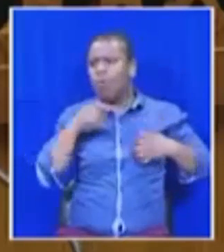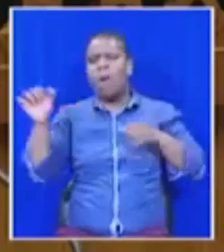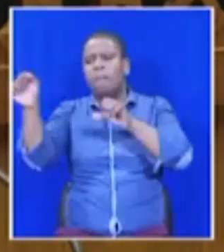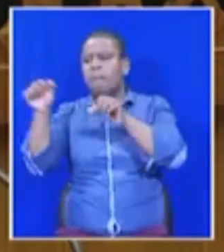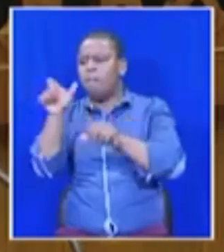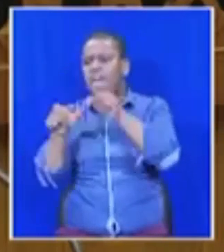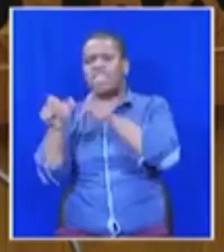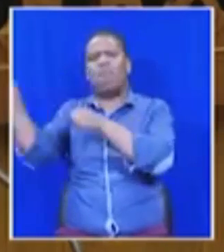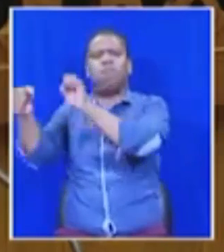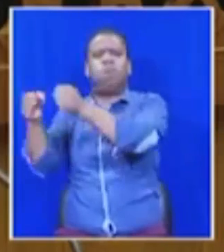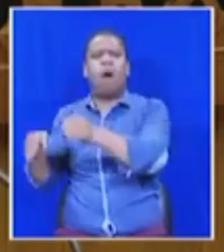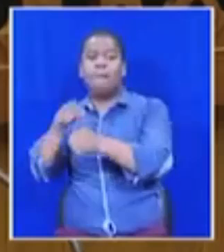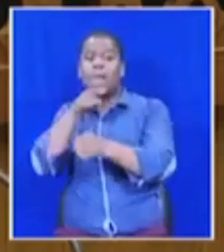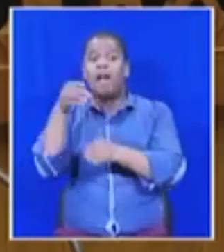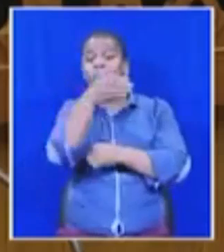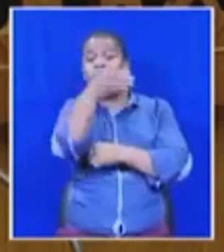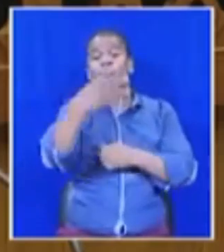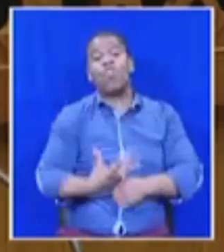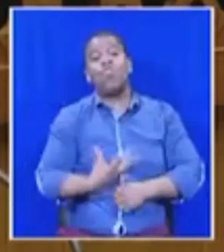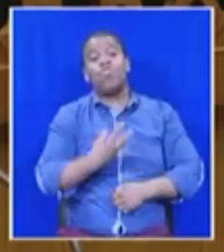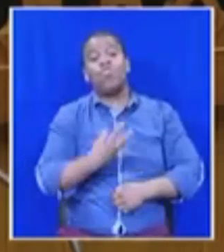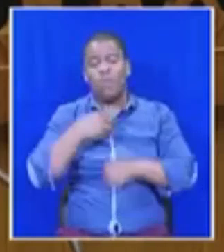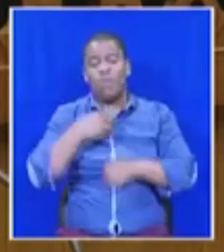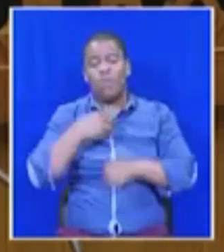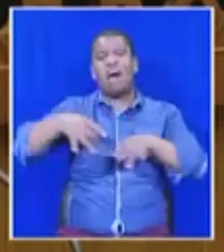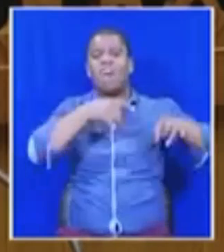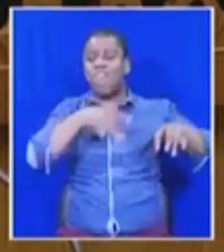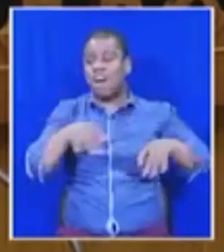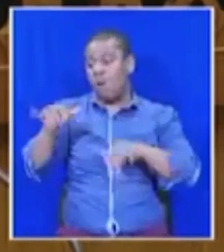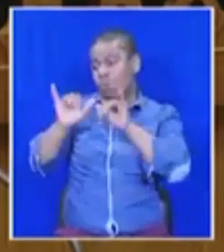the youth is suffering out there, waiting for the